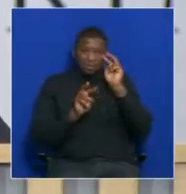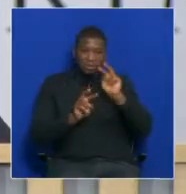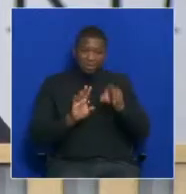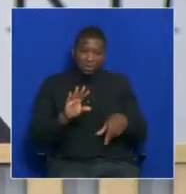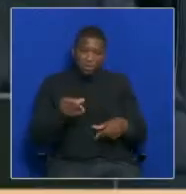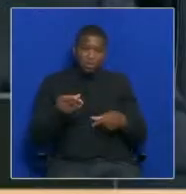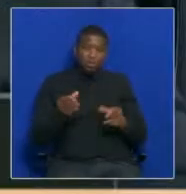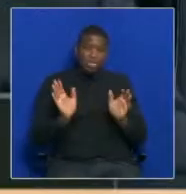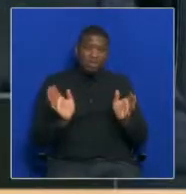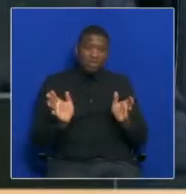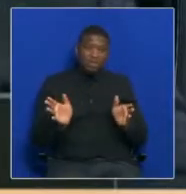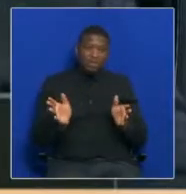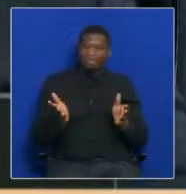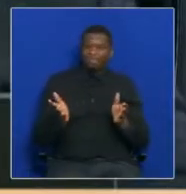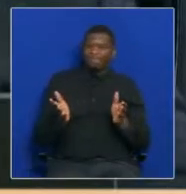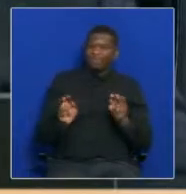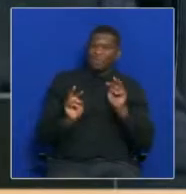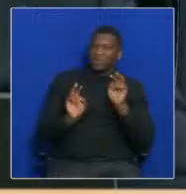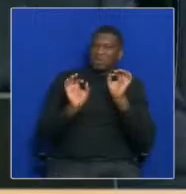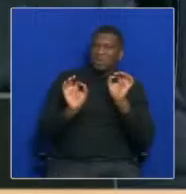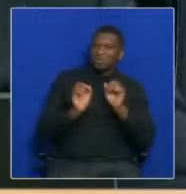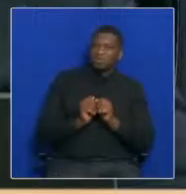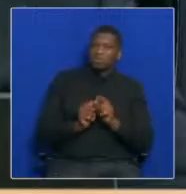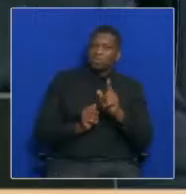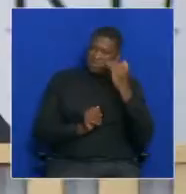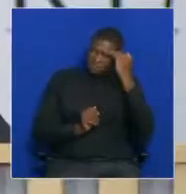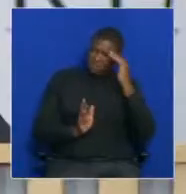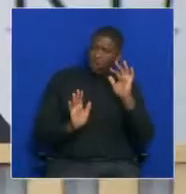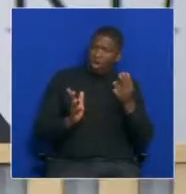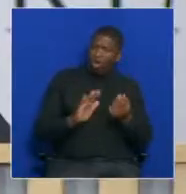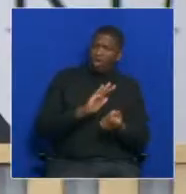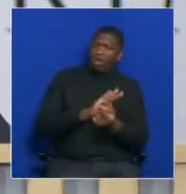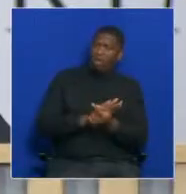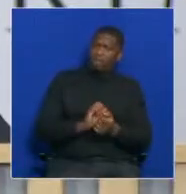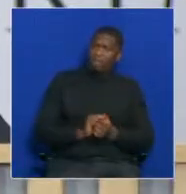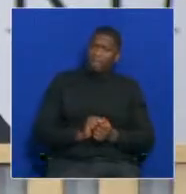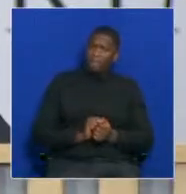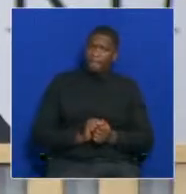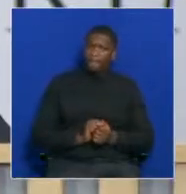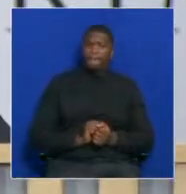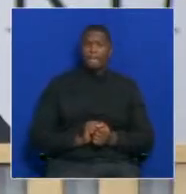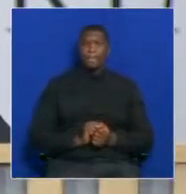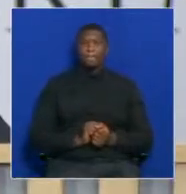document. How did you get to know that there was a review?